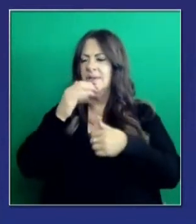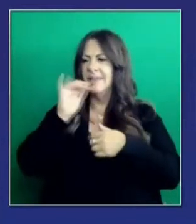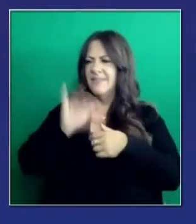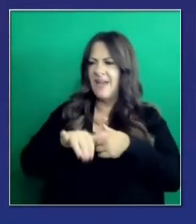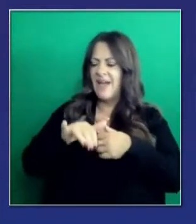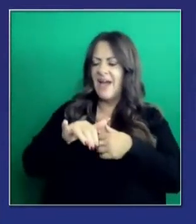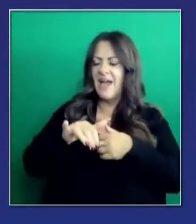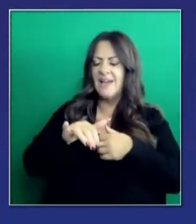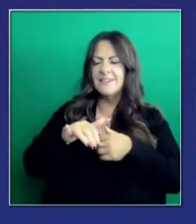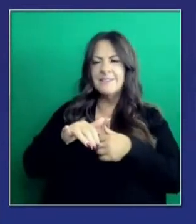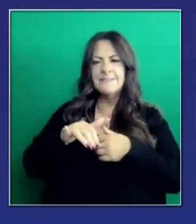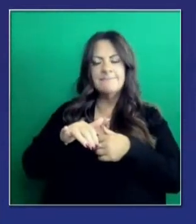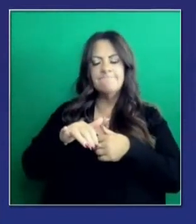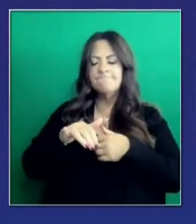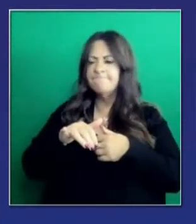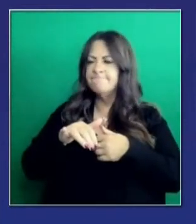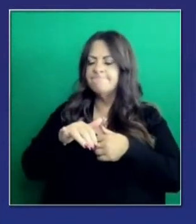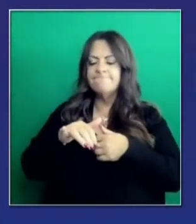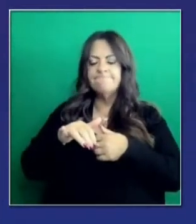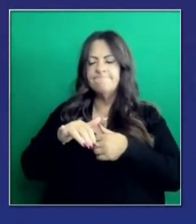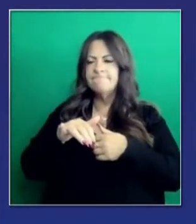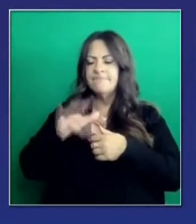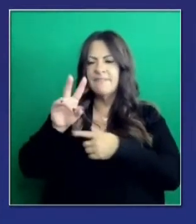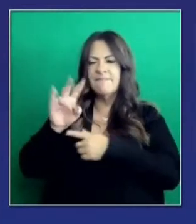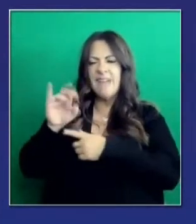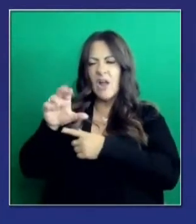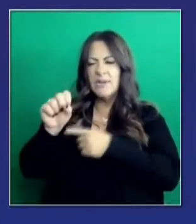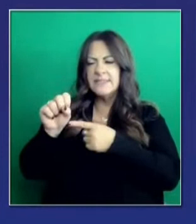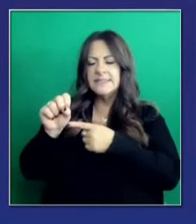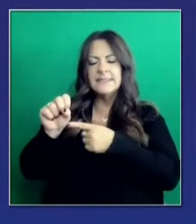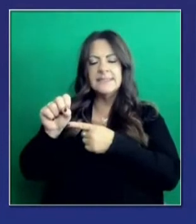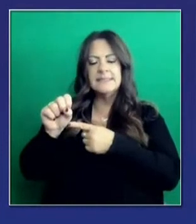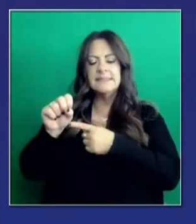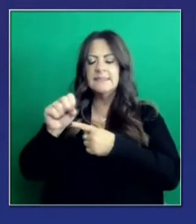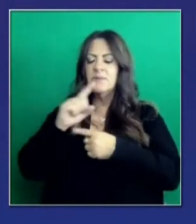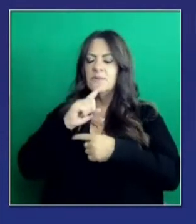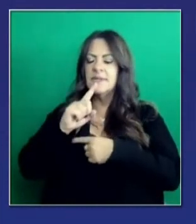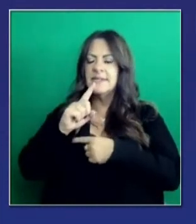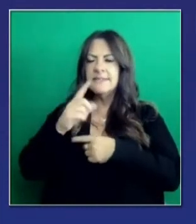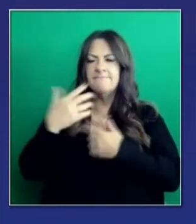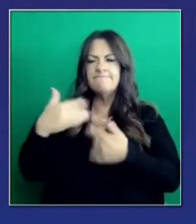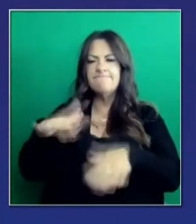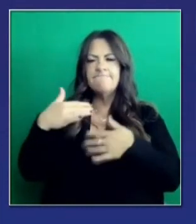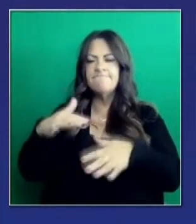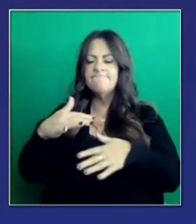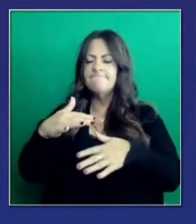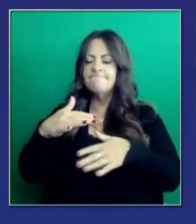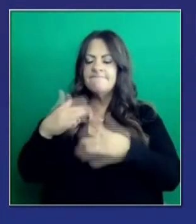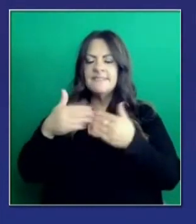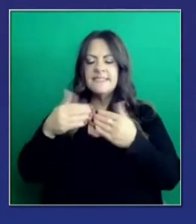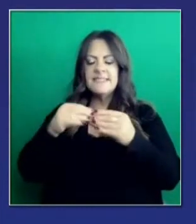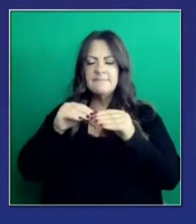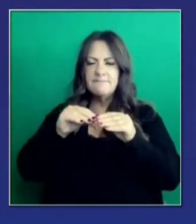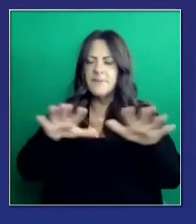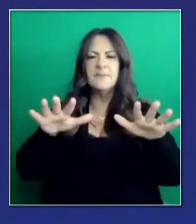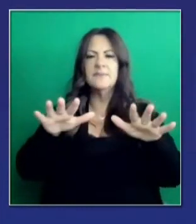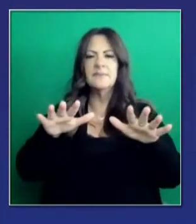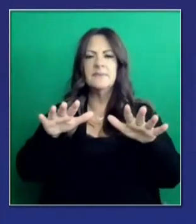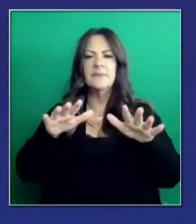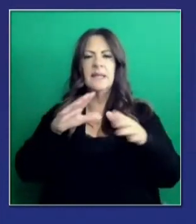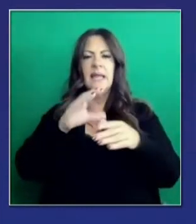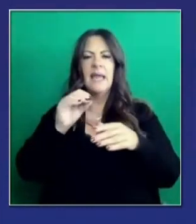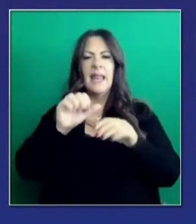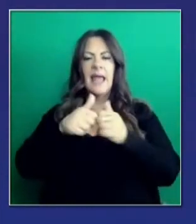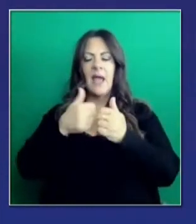throw us a curveball in a way and to decide what the right interventions are. And to date, we've used the blueprint, we've